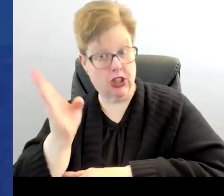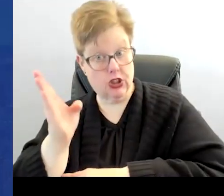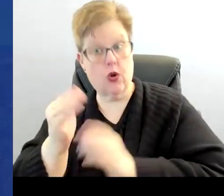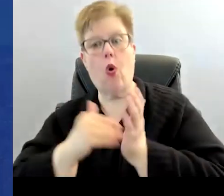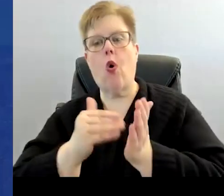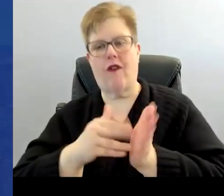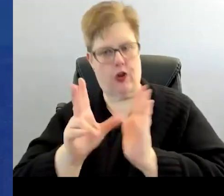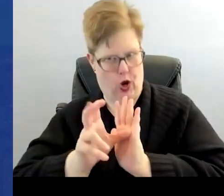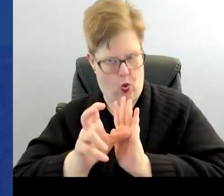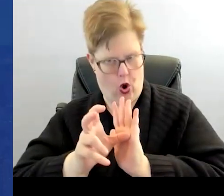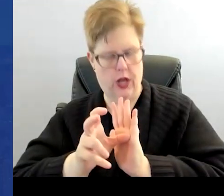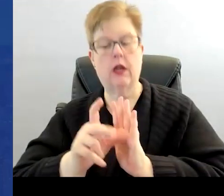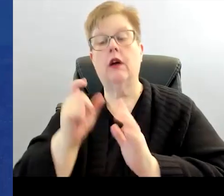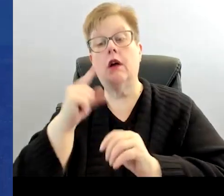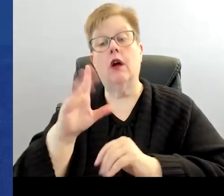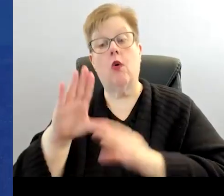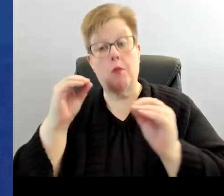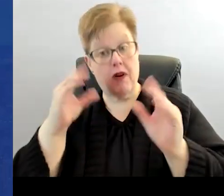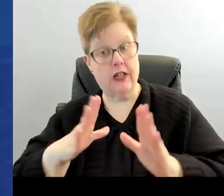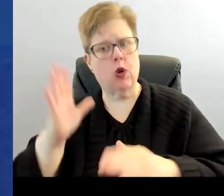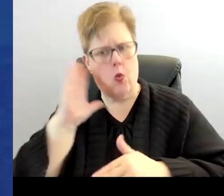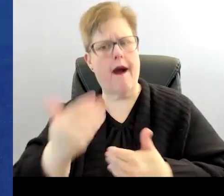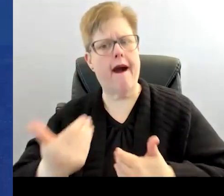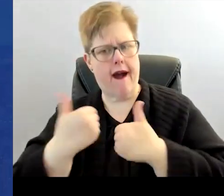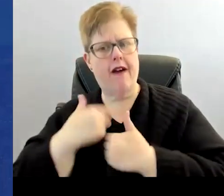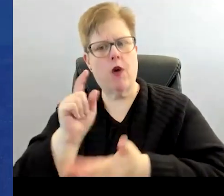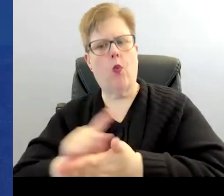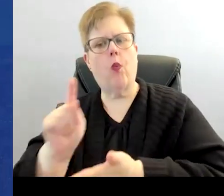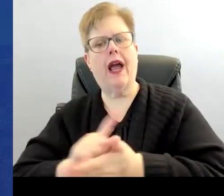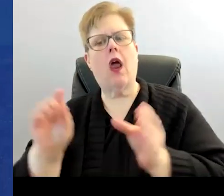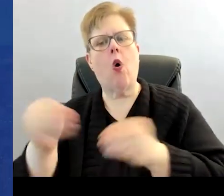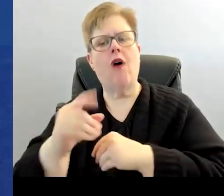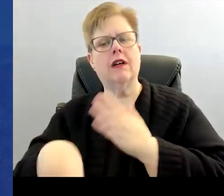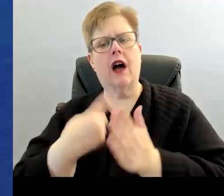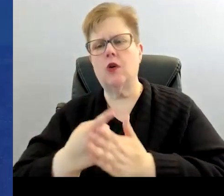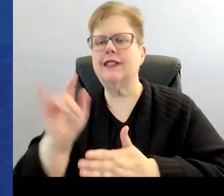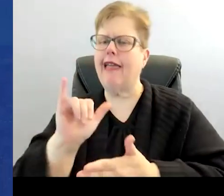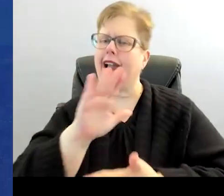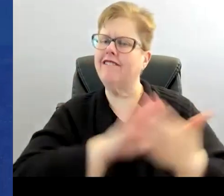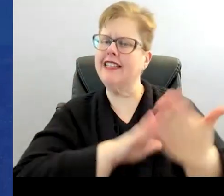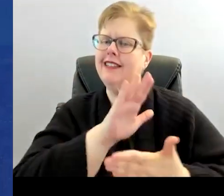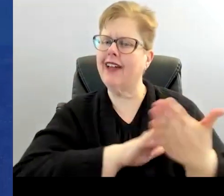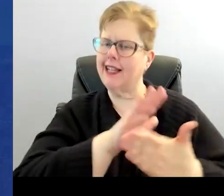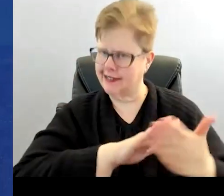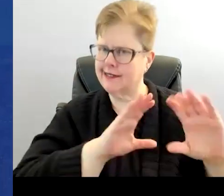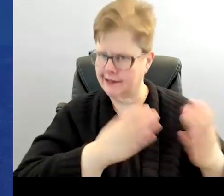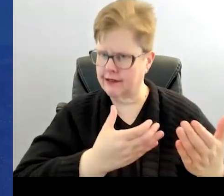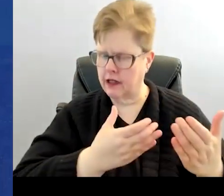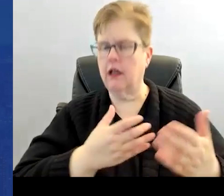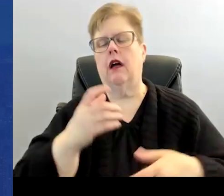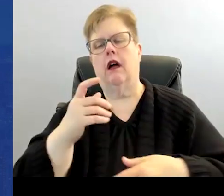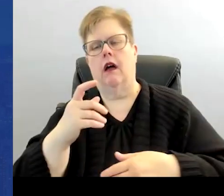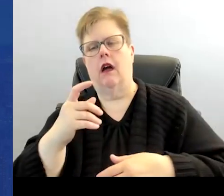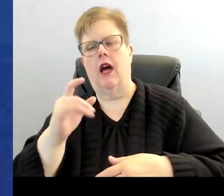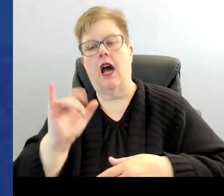often recorded. However, your professors will have weekly office hours, just like in a face-to-face course. And those